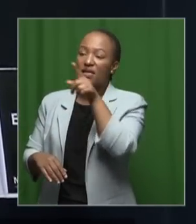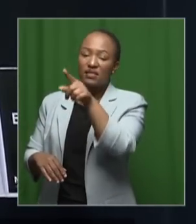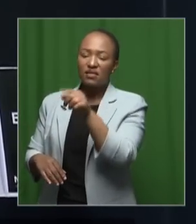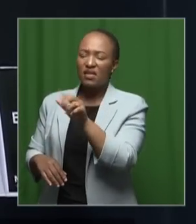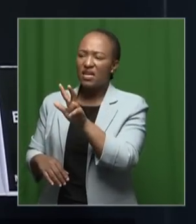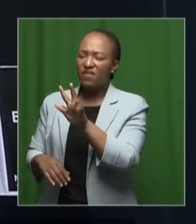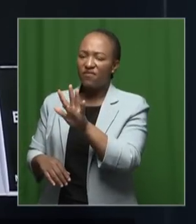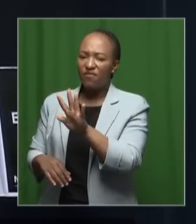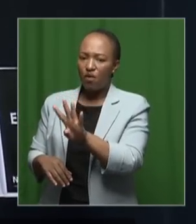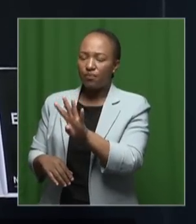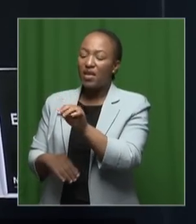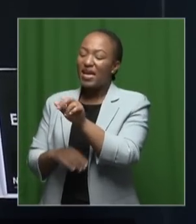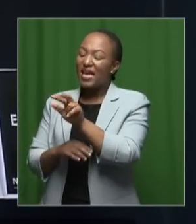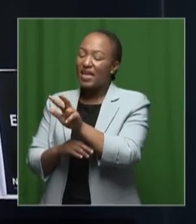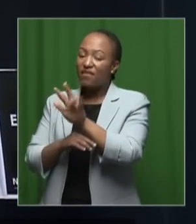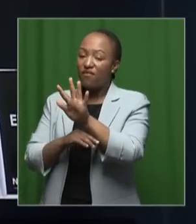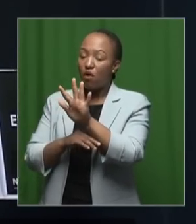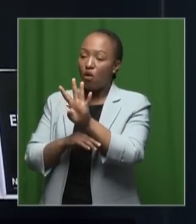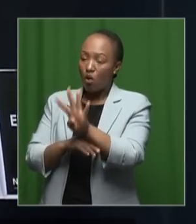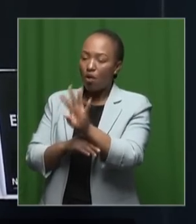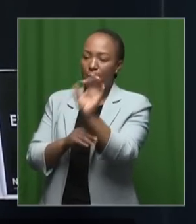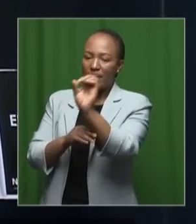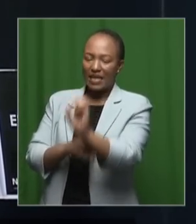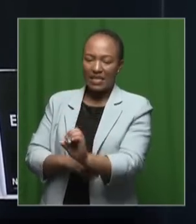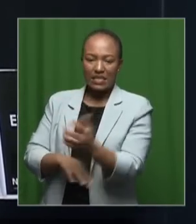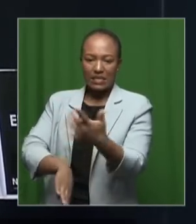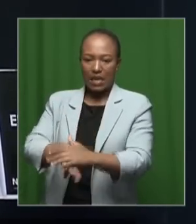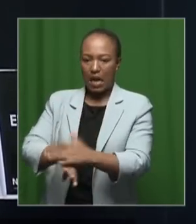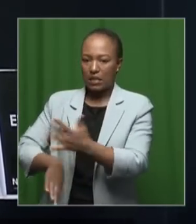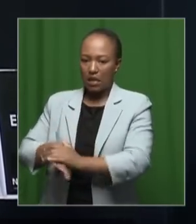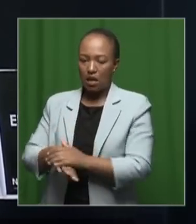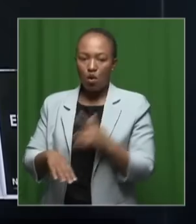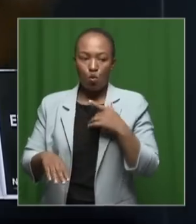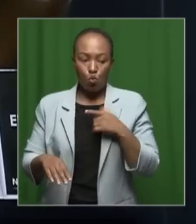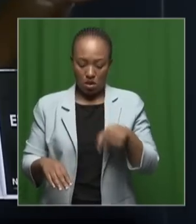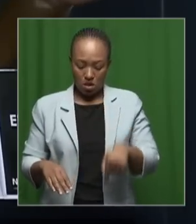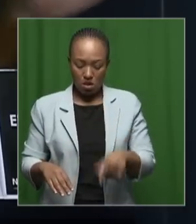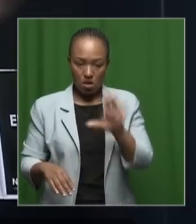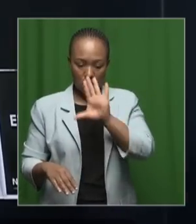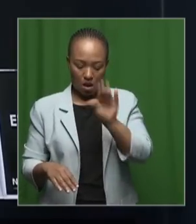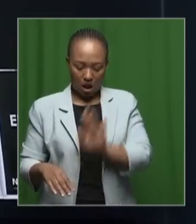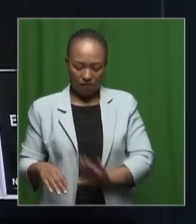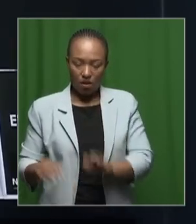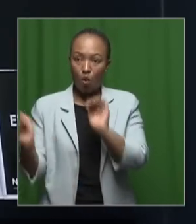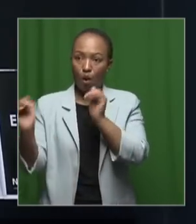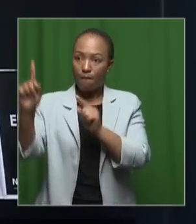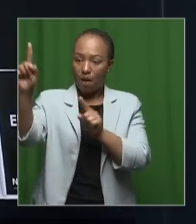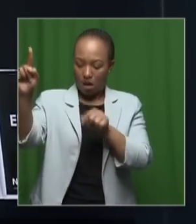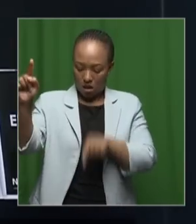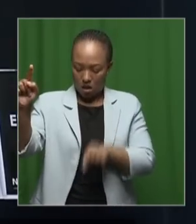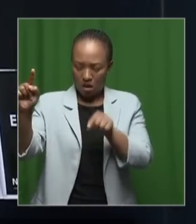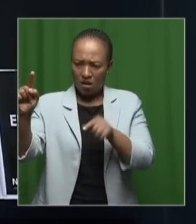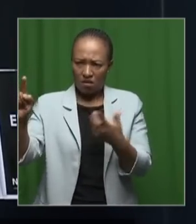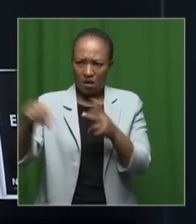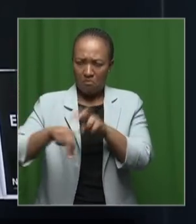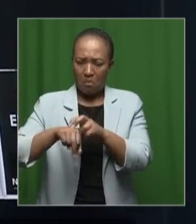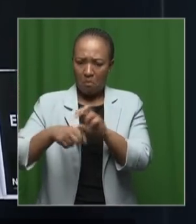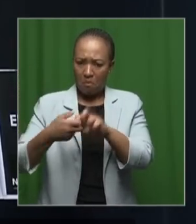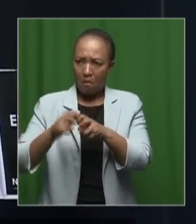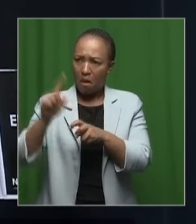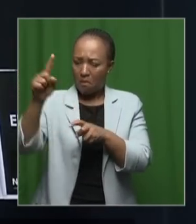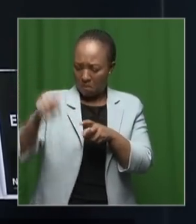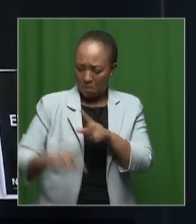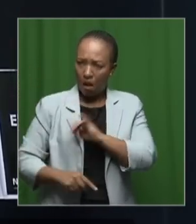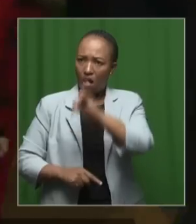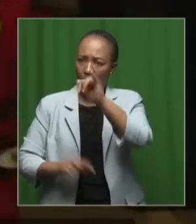84 people dying every day. So let's not come here and compare ourselves to countries that does not have the problems that we are having in